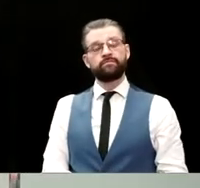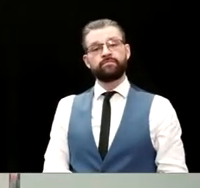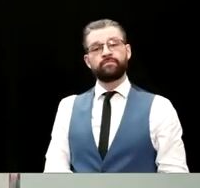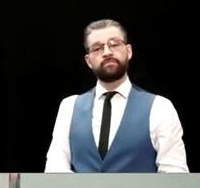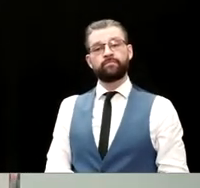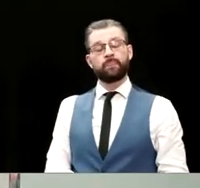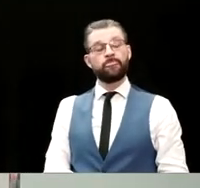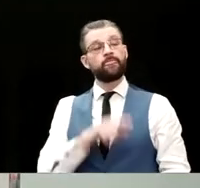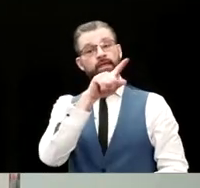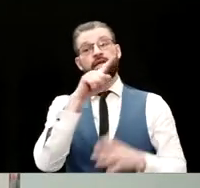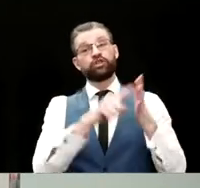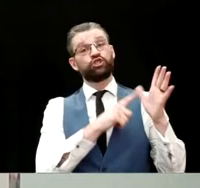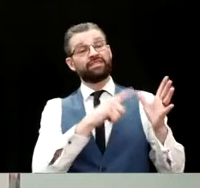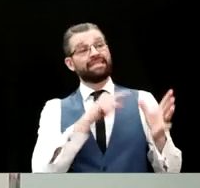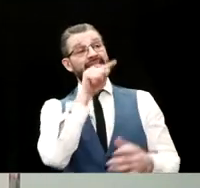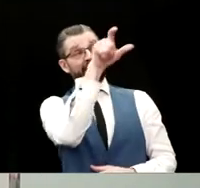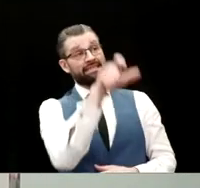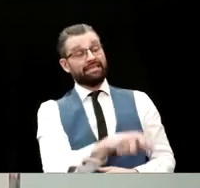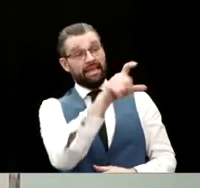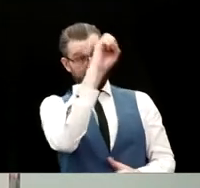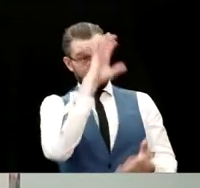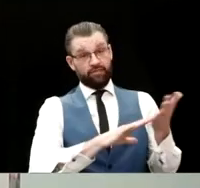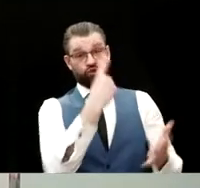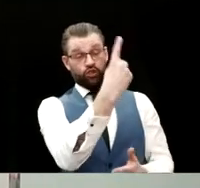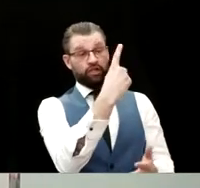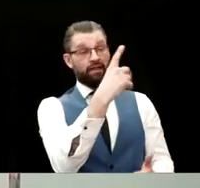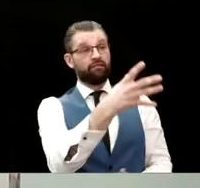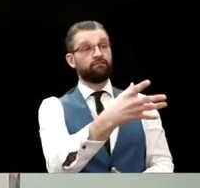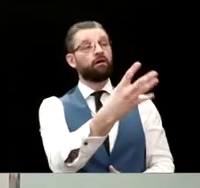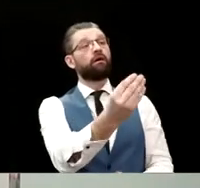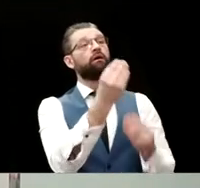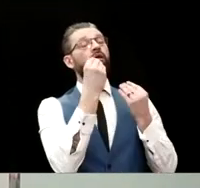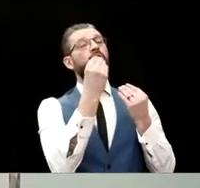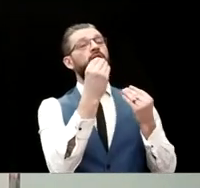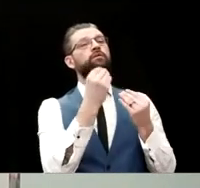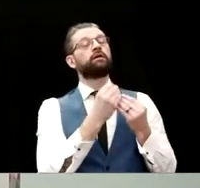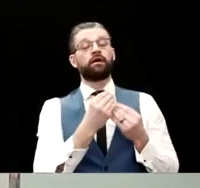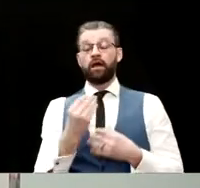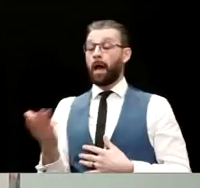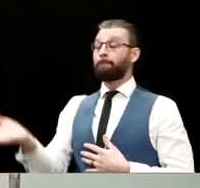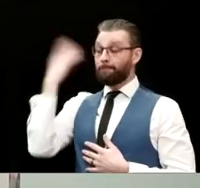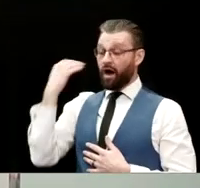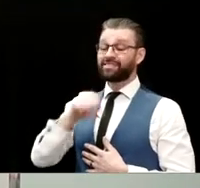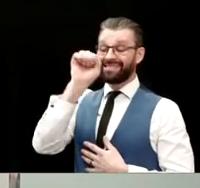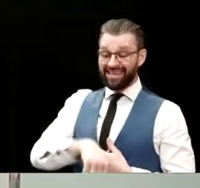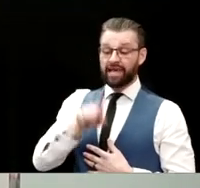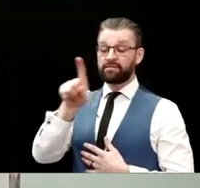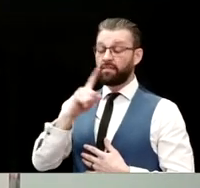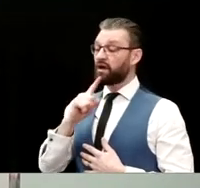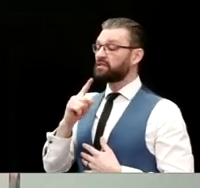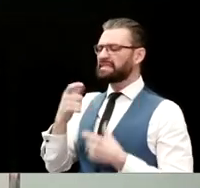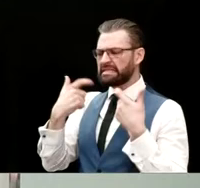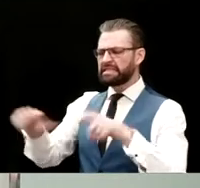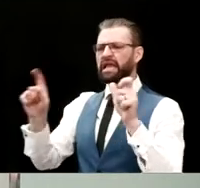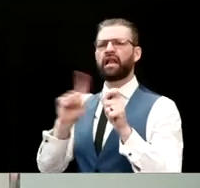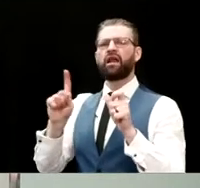Hearing from Janine reminded us that whilst the Holocaust as an event is in the past, the attitudes of blame, scapegoating,